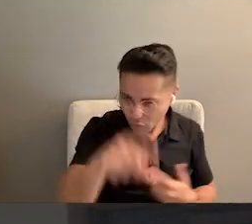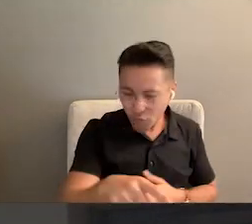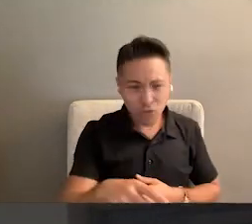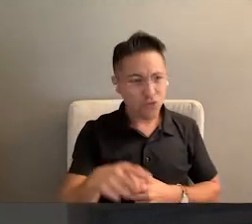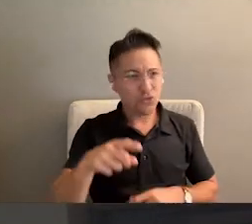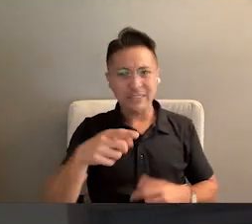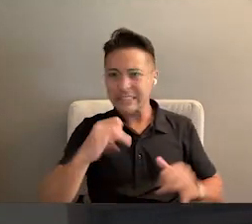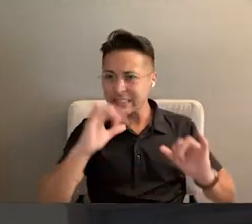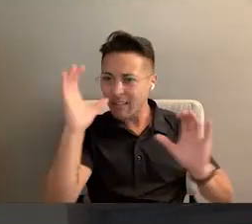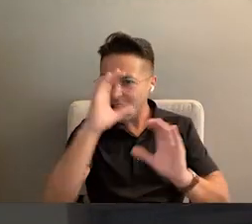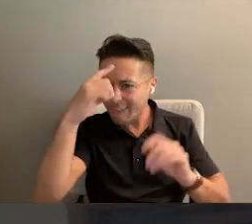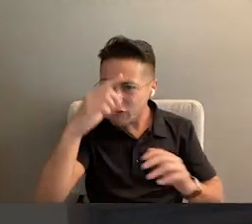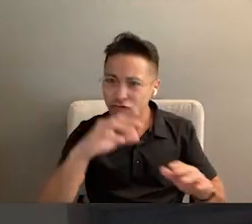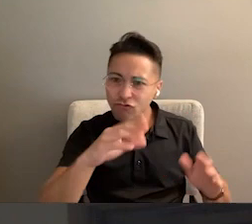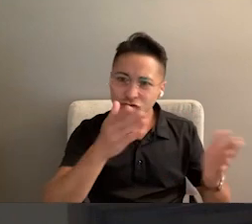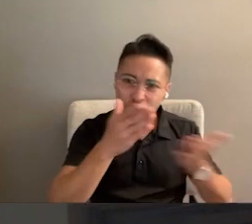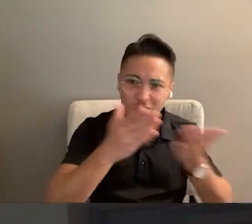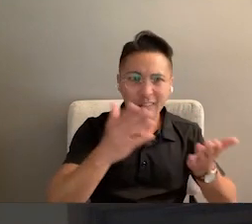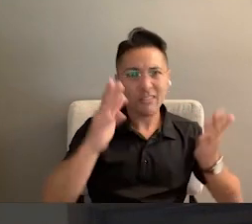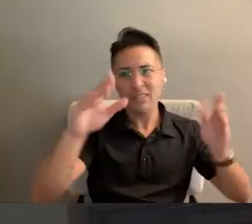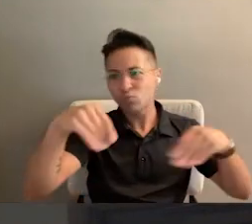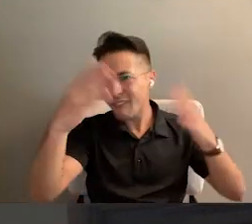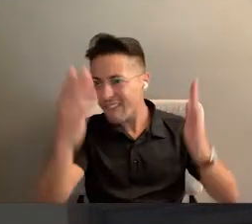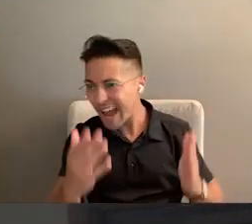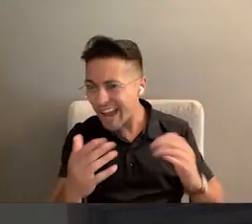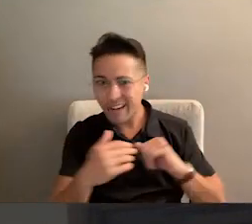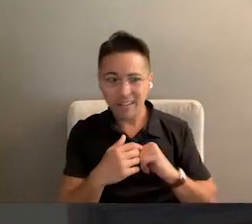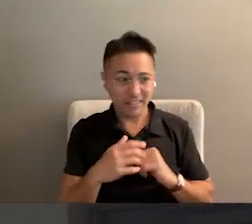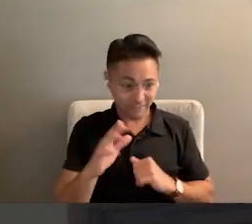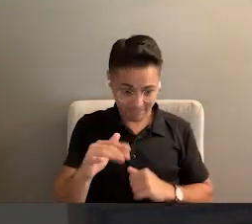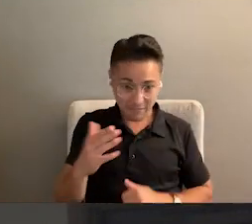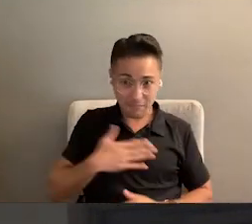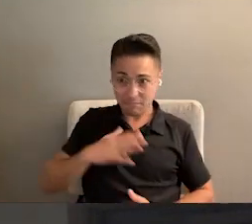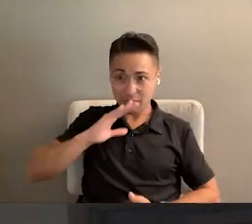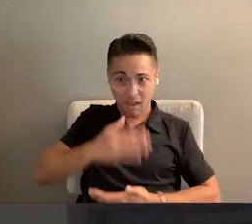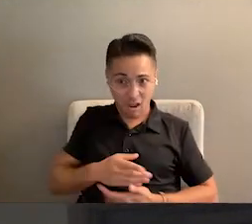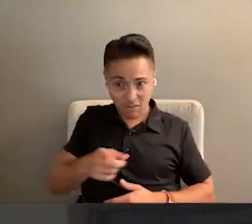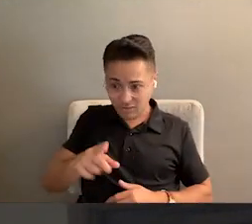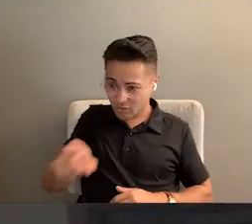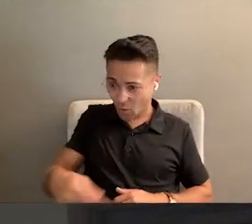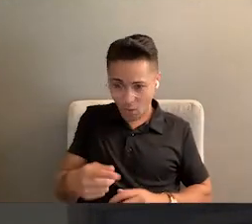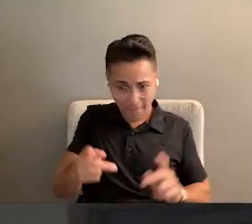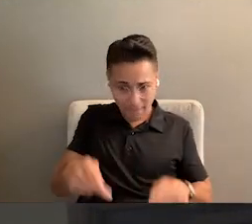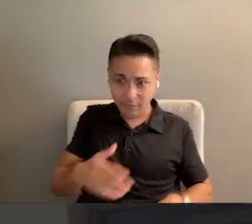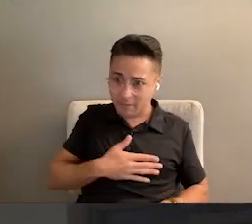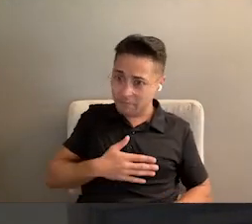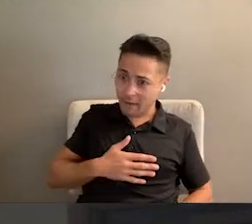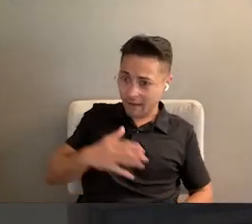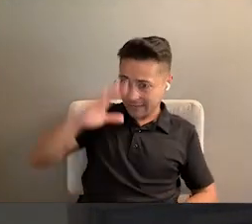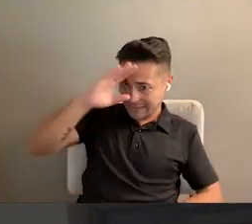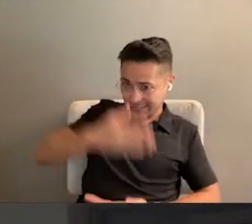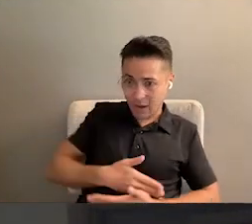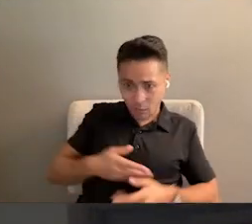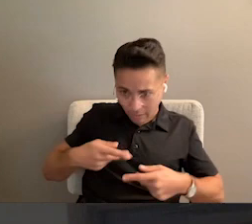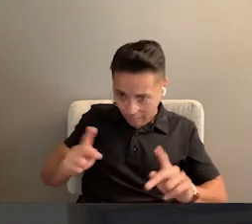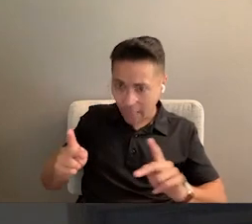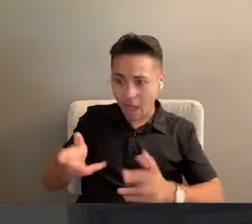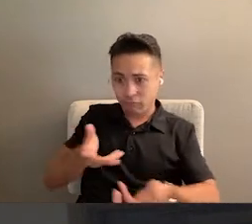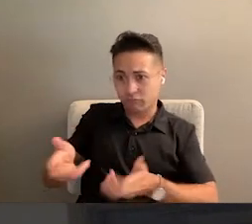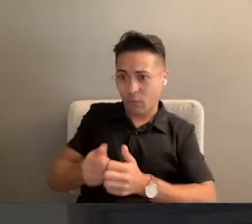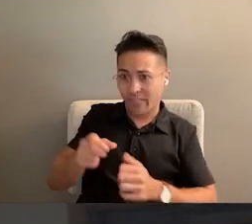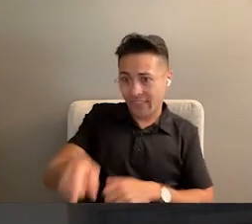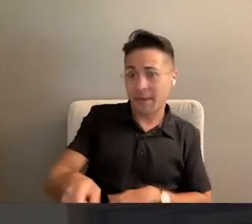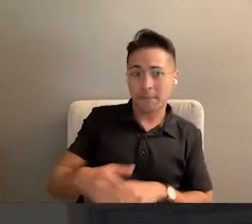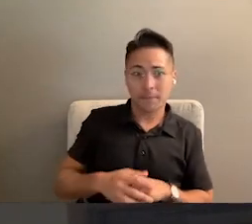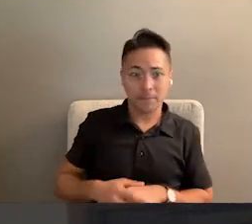main waiver isn't working right for you, if you're still looking for services, if you can't find your providers, if you know what, my daughter is the only